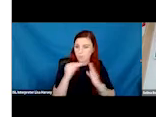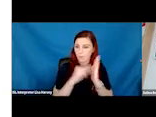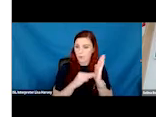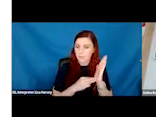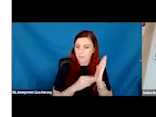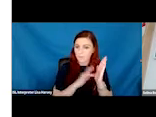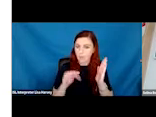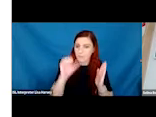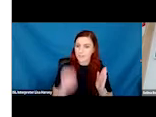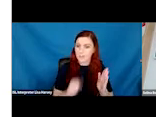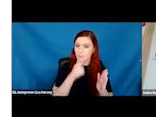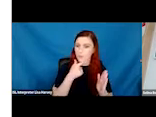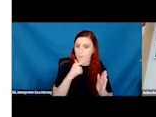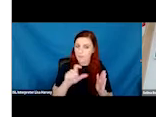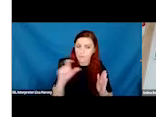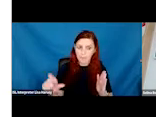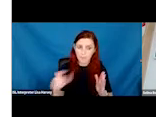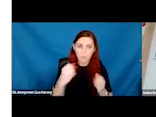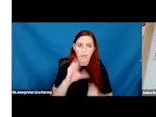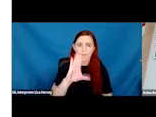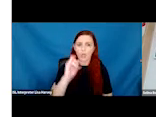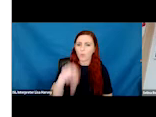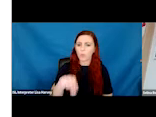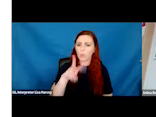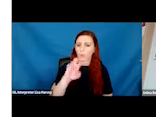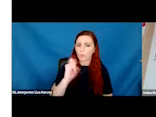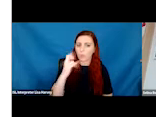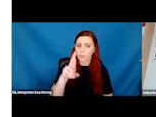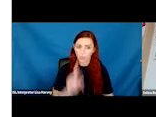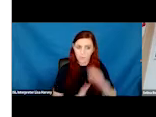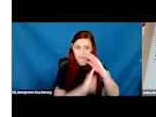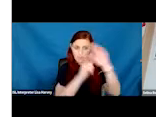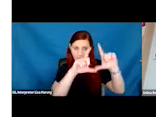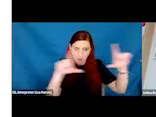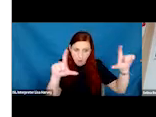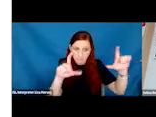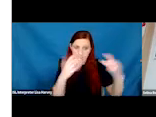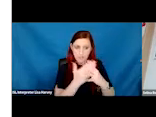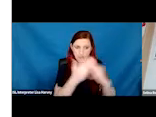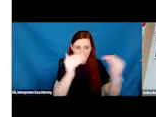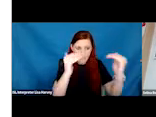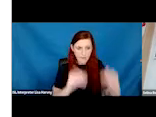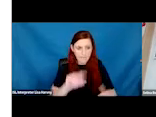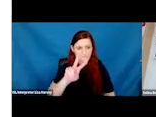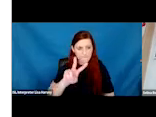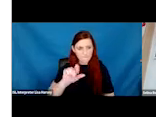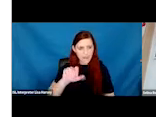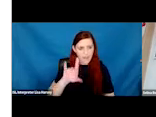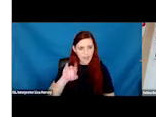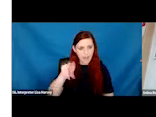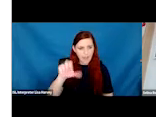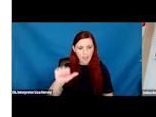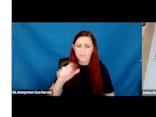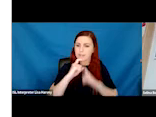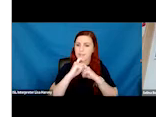County. We have Lucan Weir and Valhalla Sustainable Accessible Housing in this first slide.